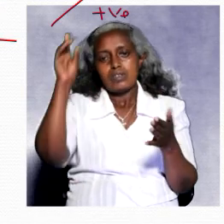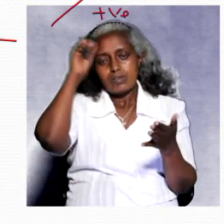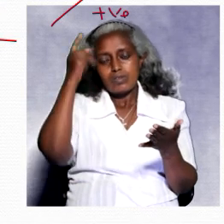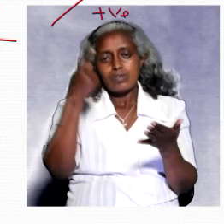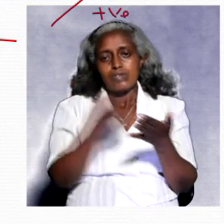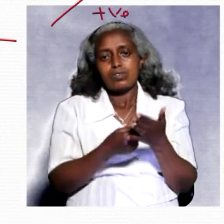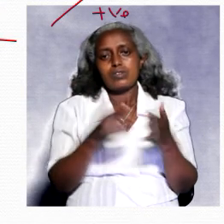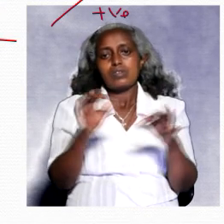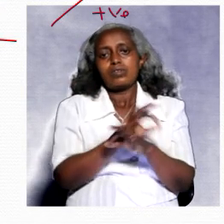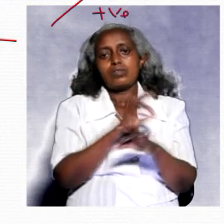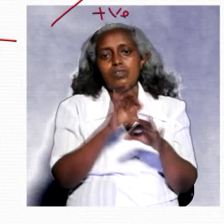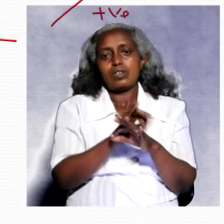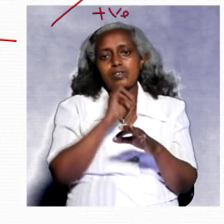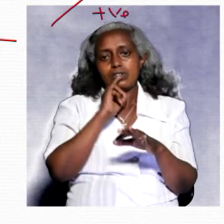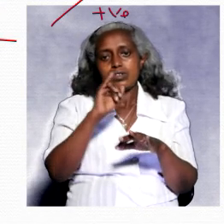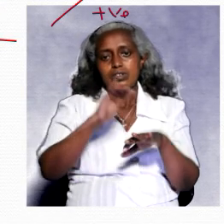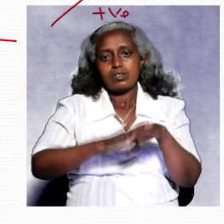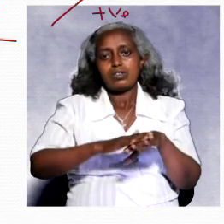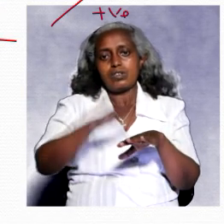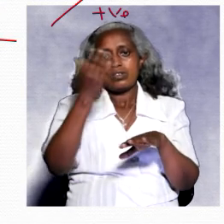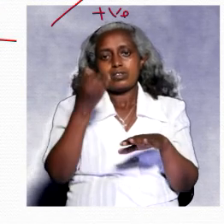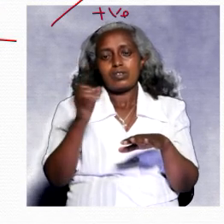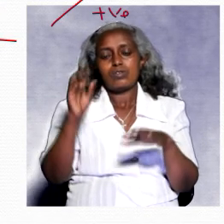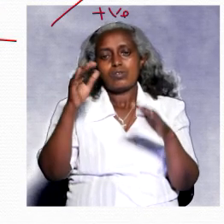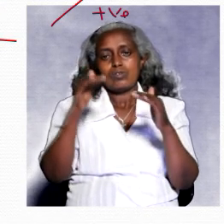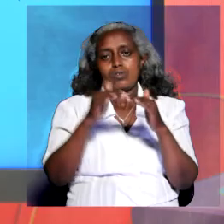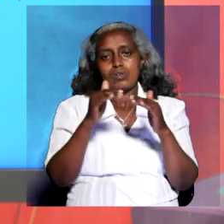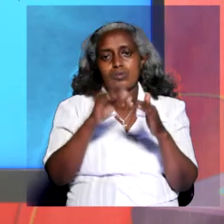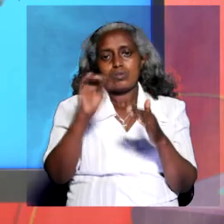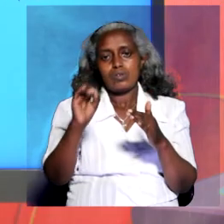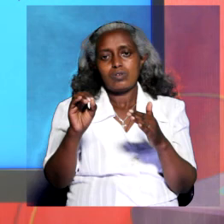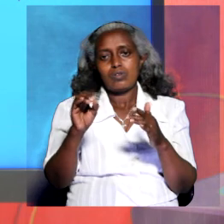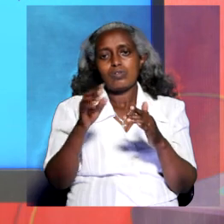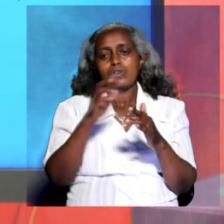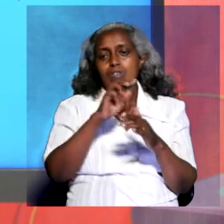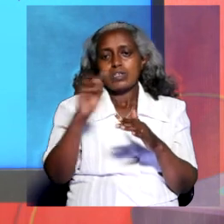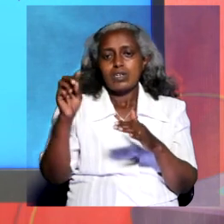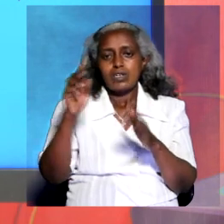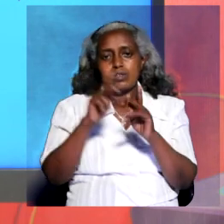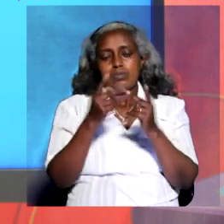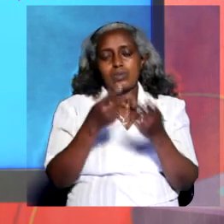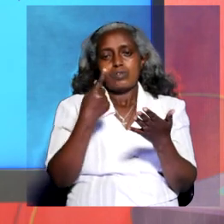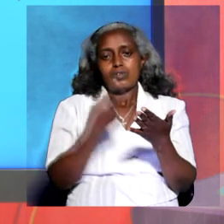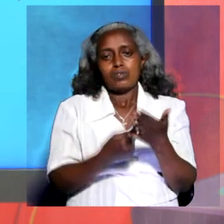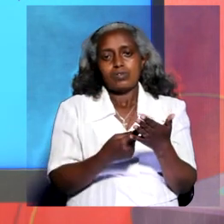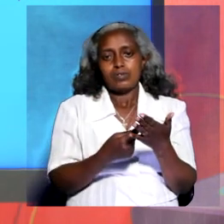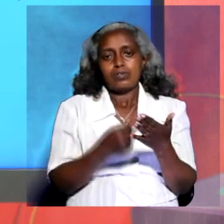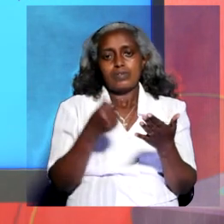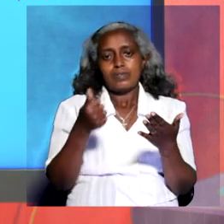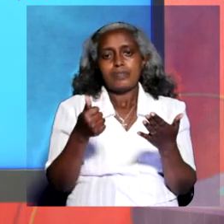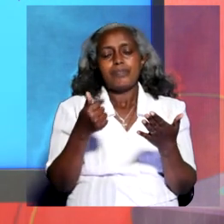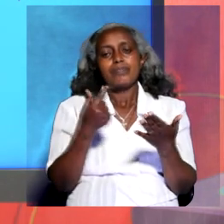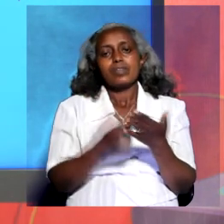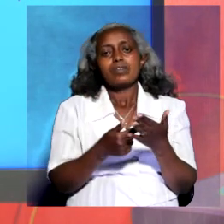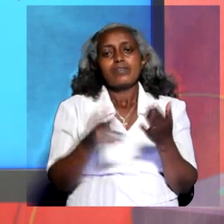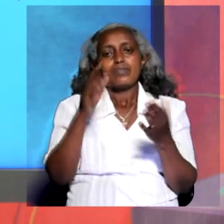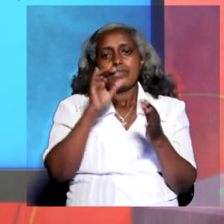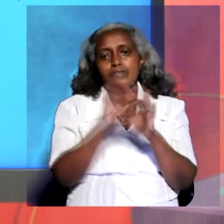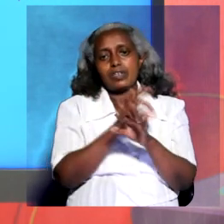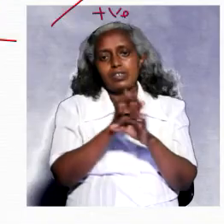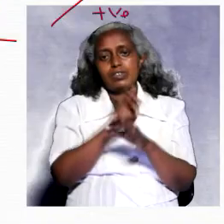this function is greater than or equal to 0 for the right part of A. Therefore, this function is